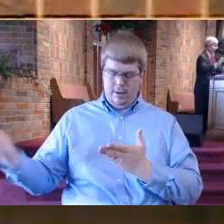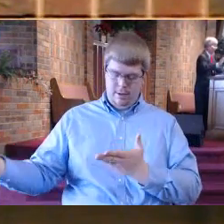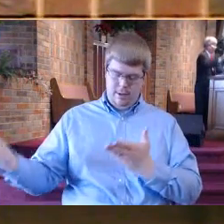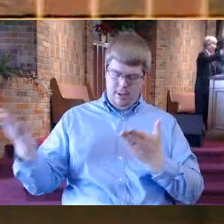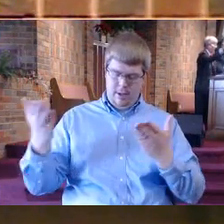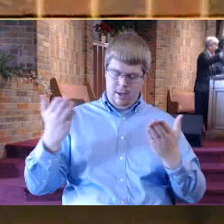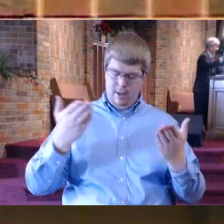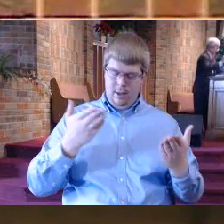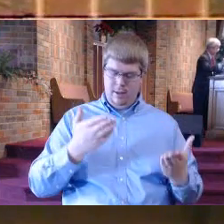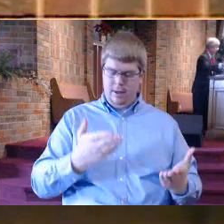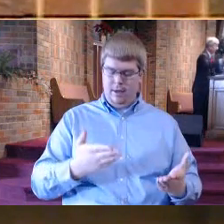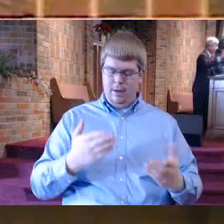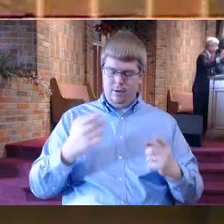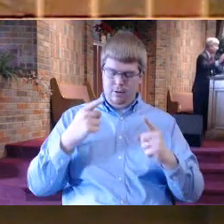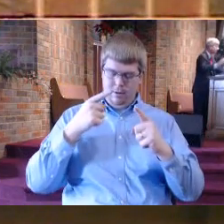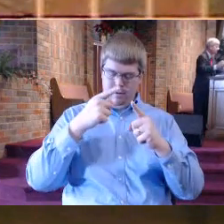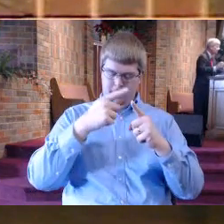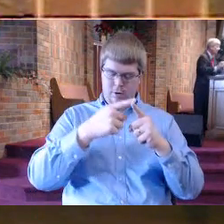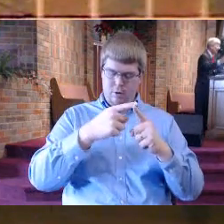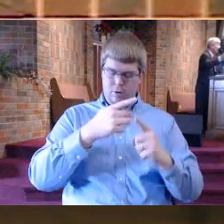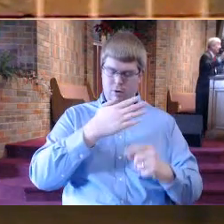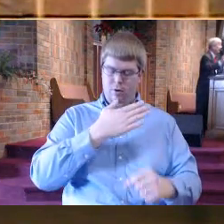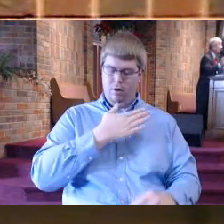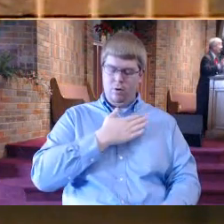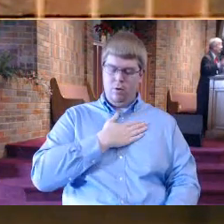back again,